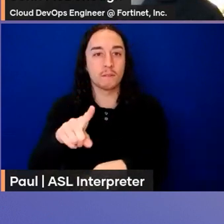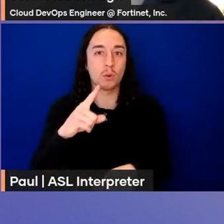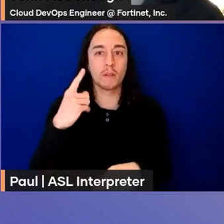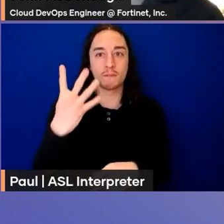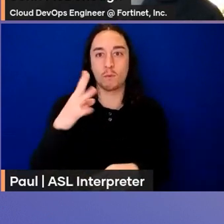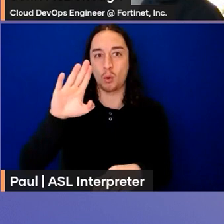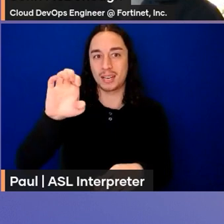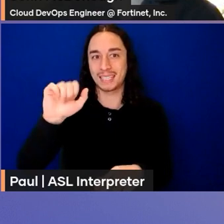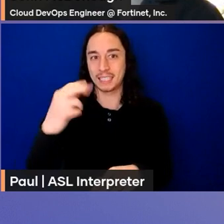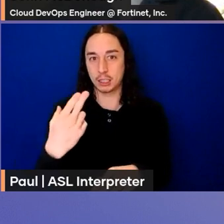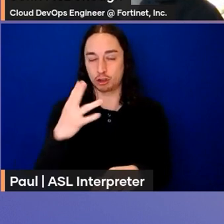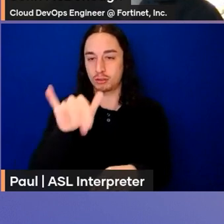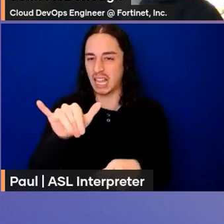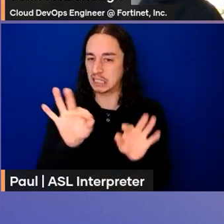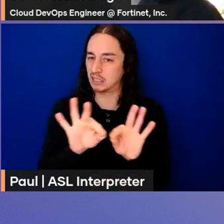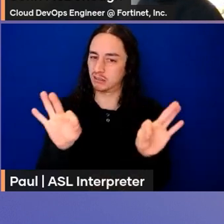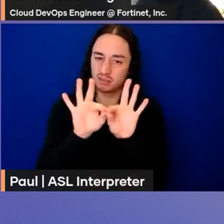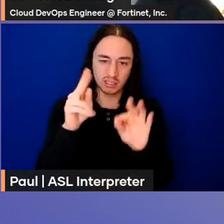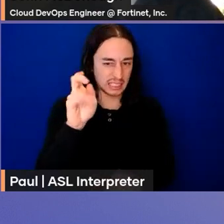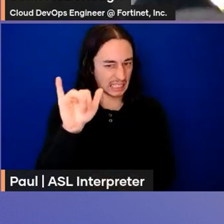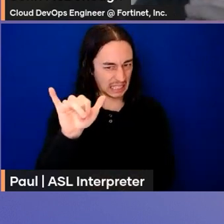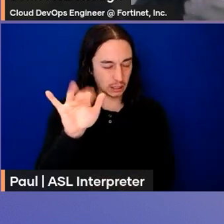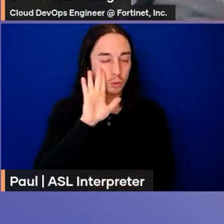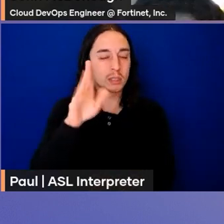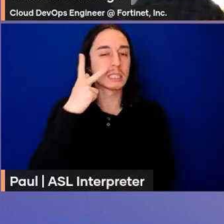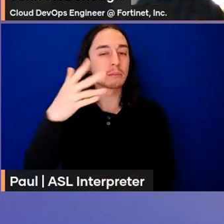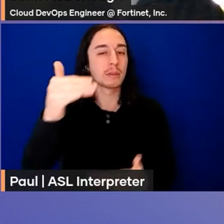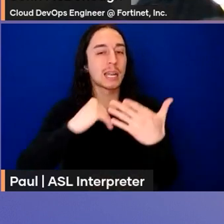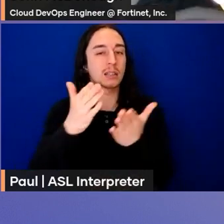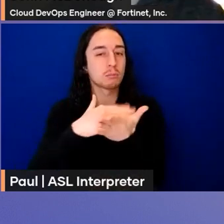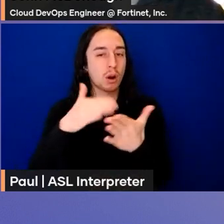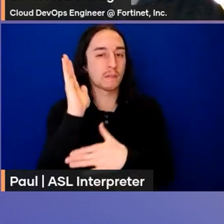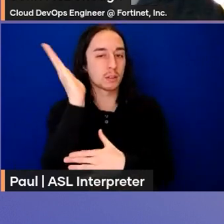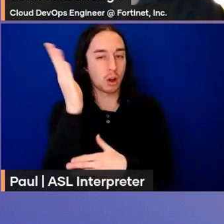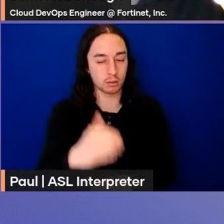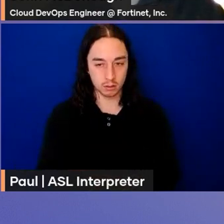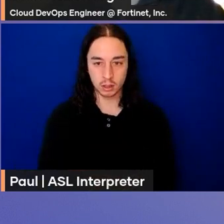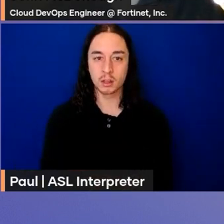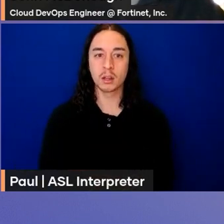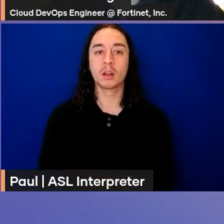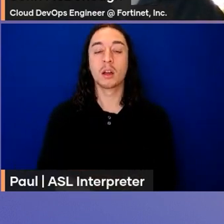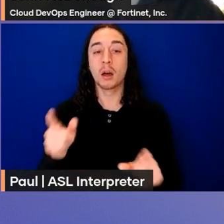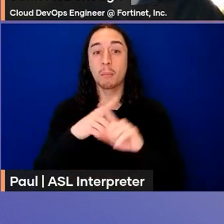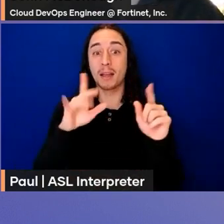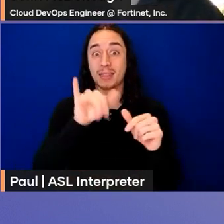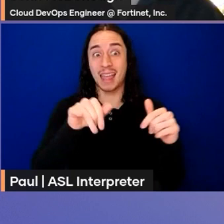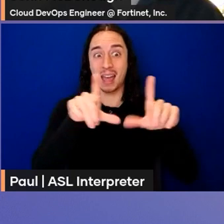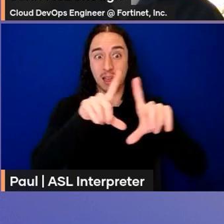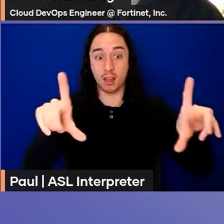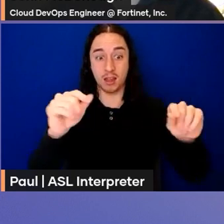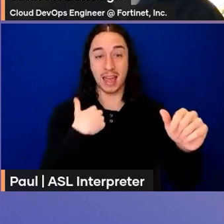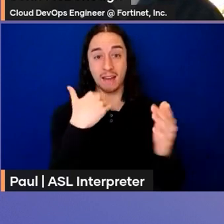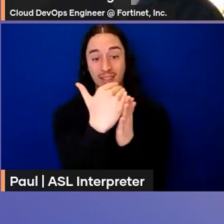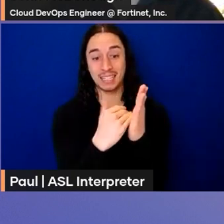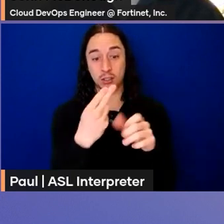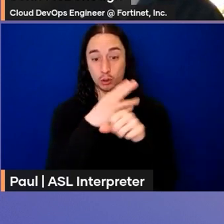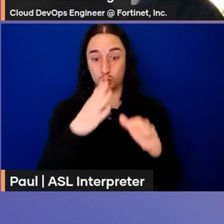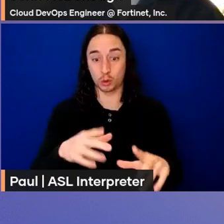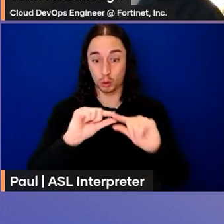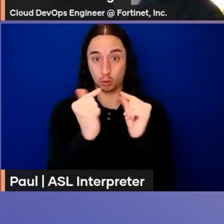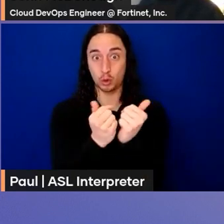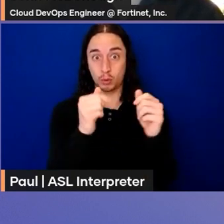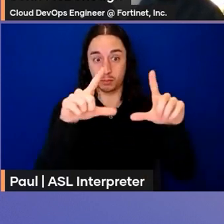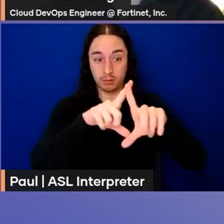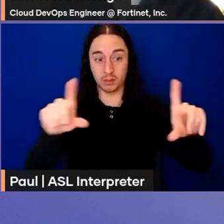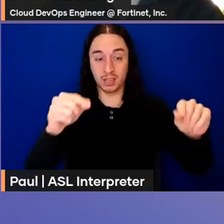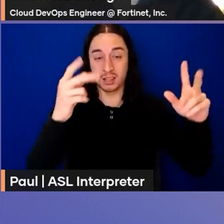component here, or the next part of my talk. Being able to map or iterate over this list of user groups, or